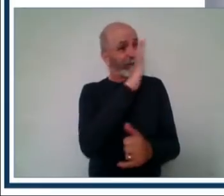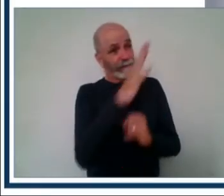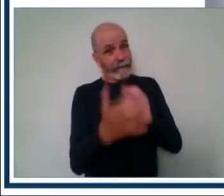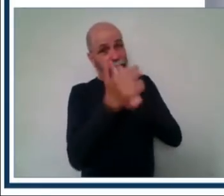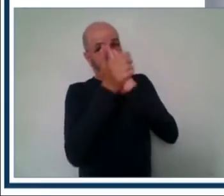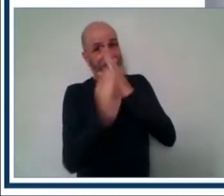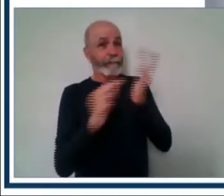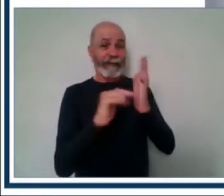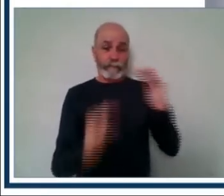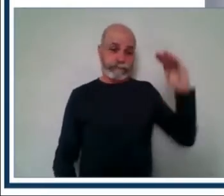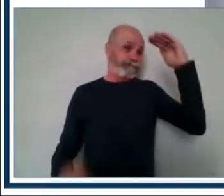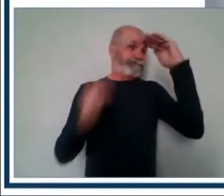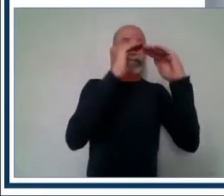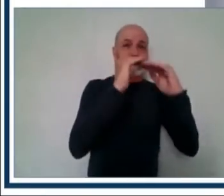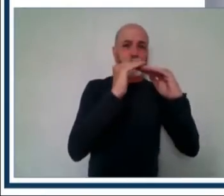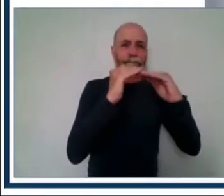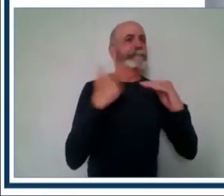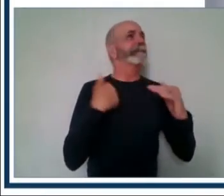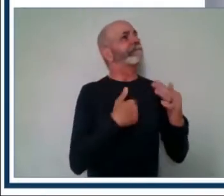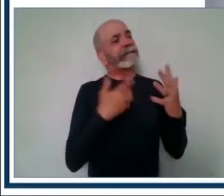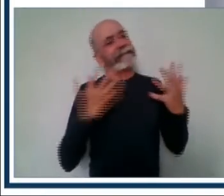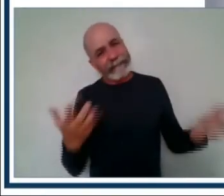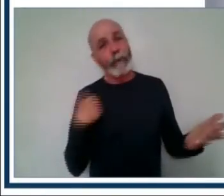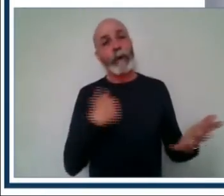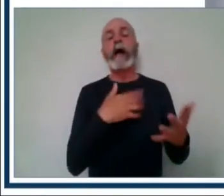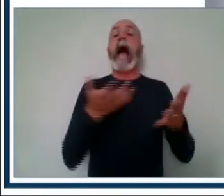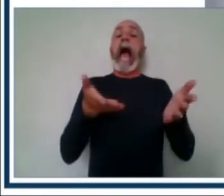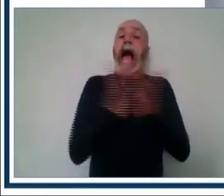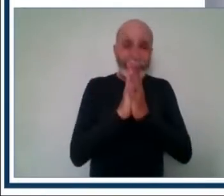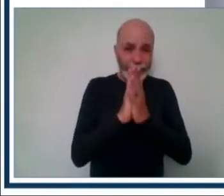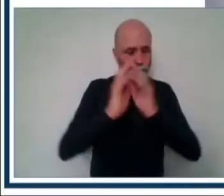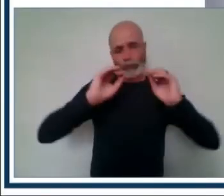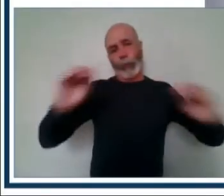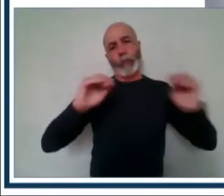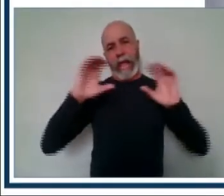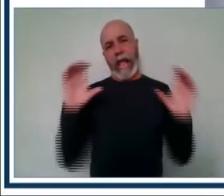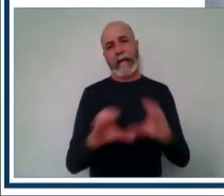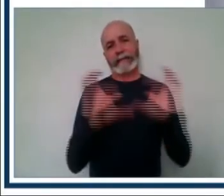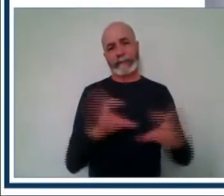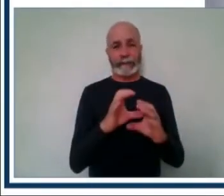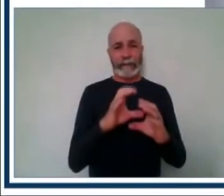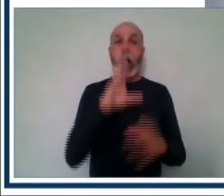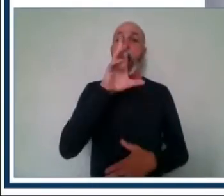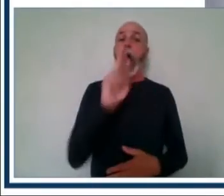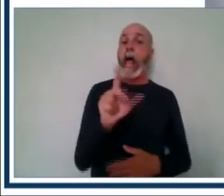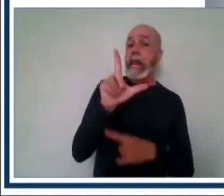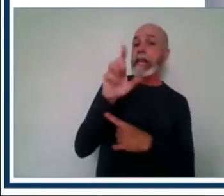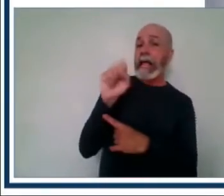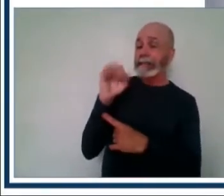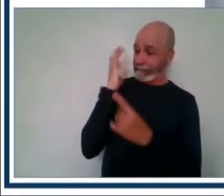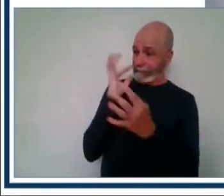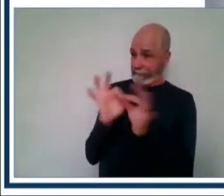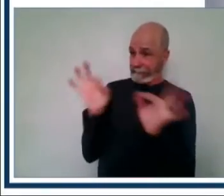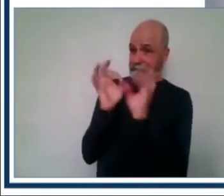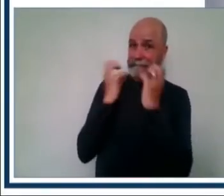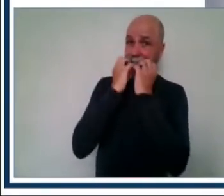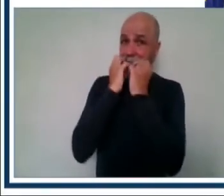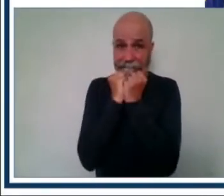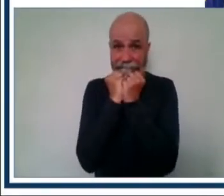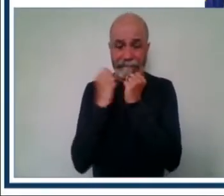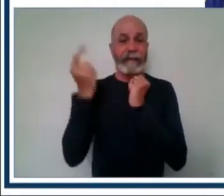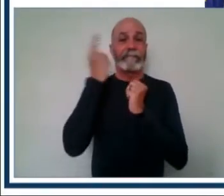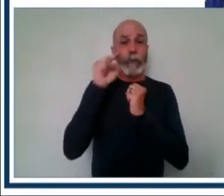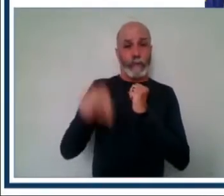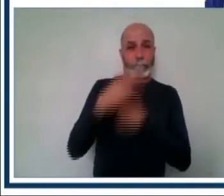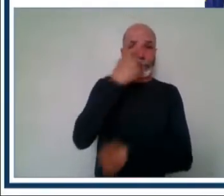We're asking for zero activity unless it's essential in this province. It was the right decision then. It was the right decision now. Can I speak